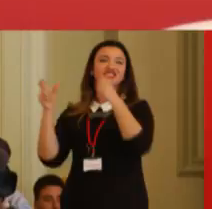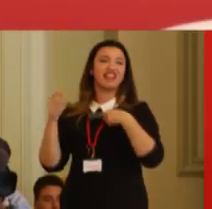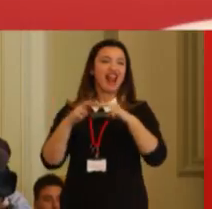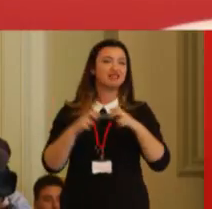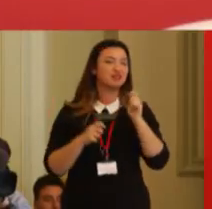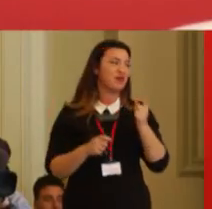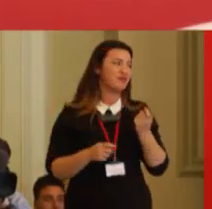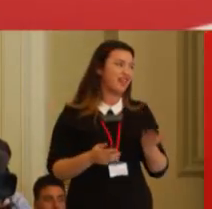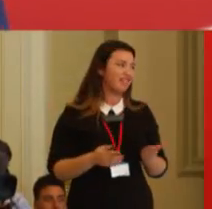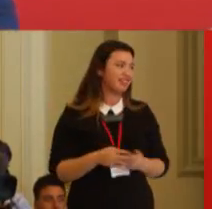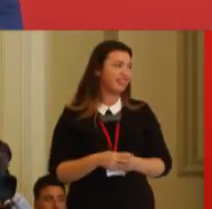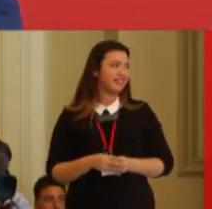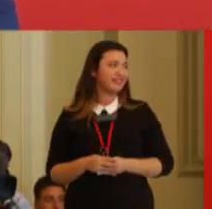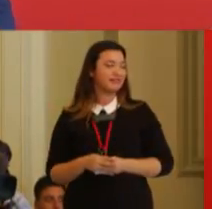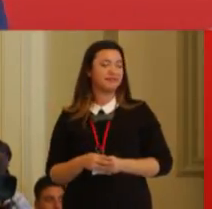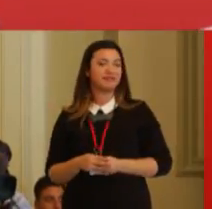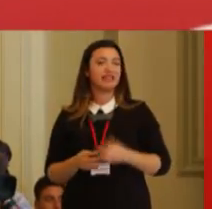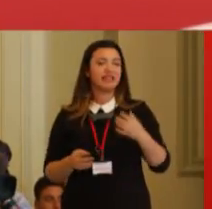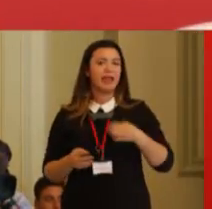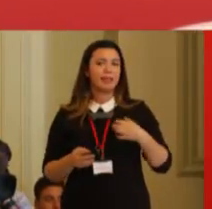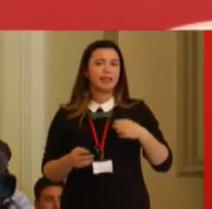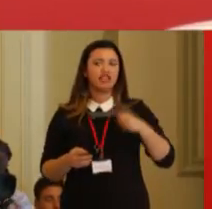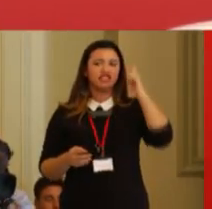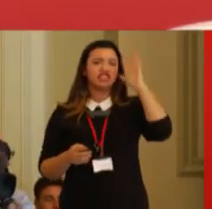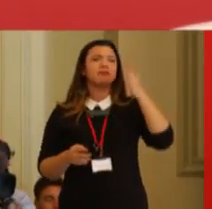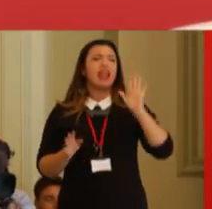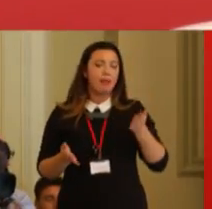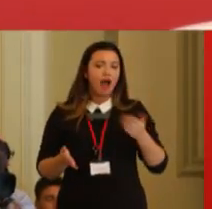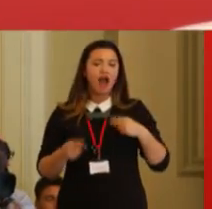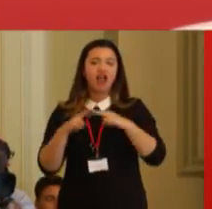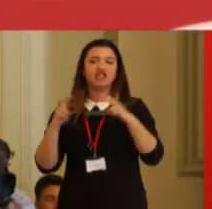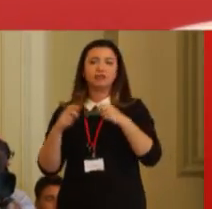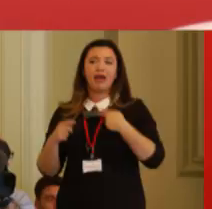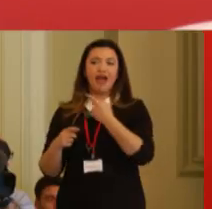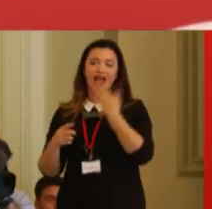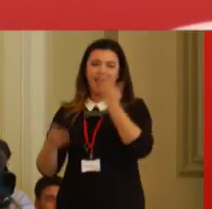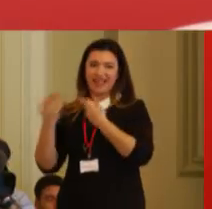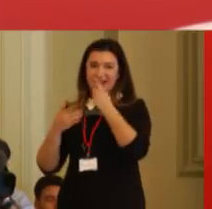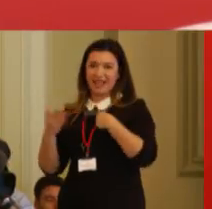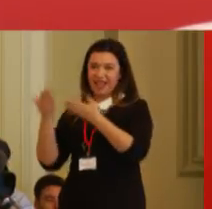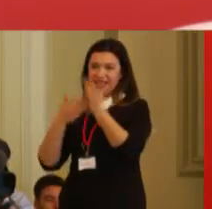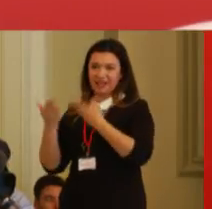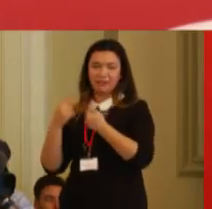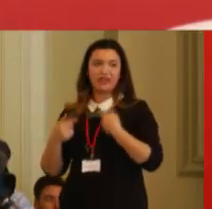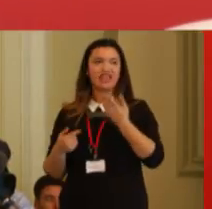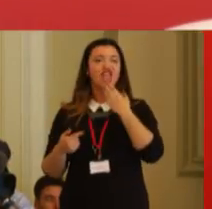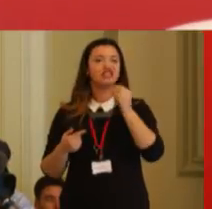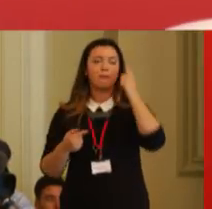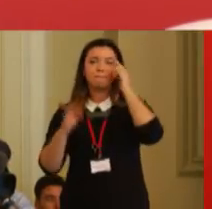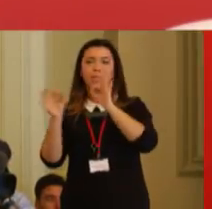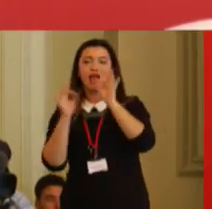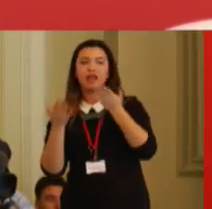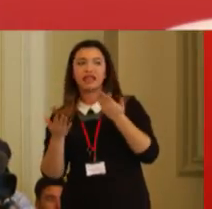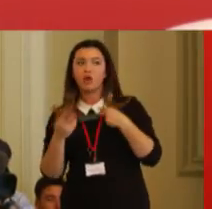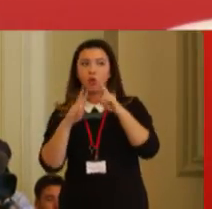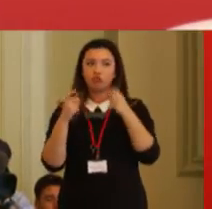Researchers don't quite like a mantra. You tell me and I'll find the mantra. It's not what took me personally by surprise, but while sort of